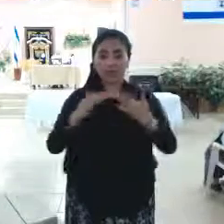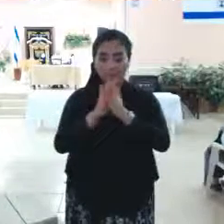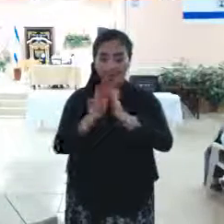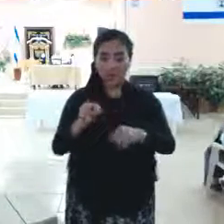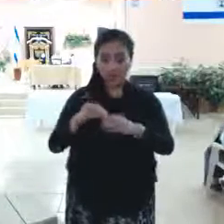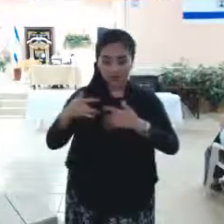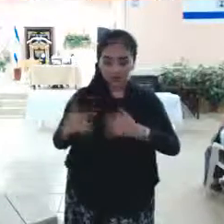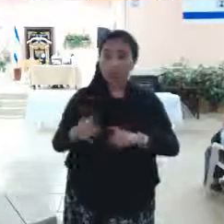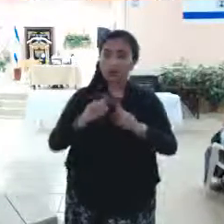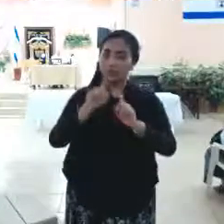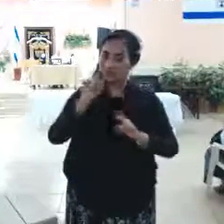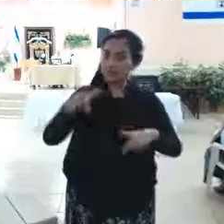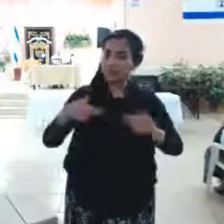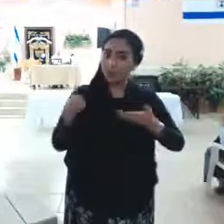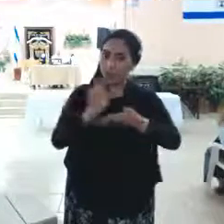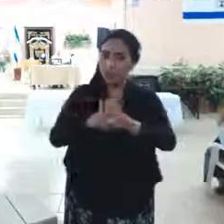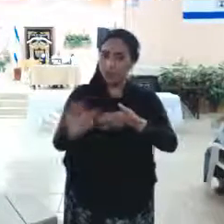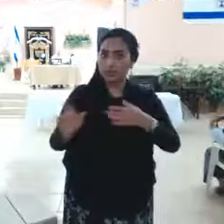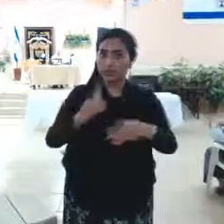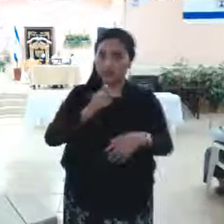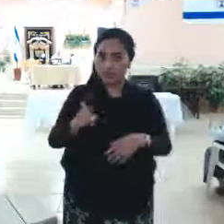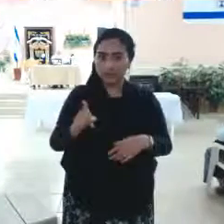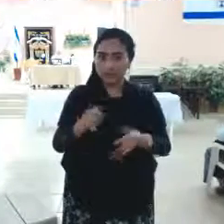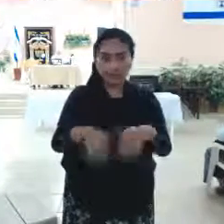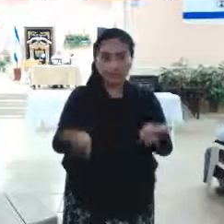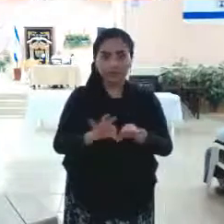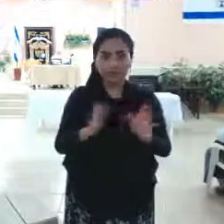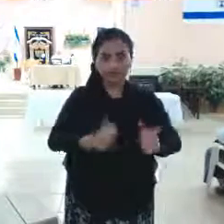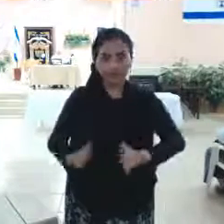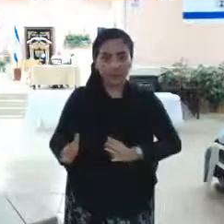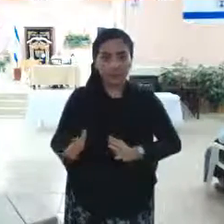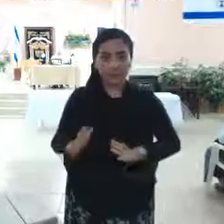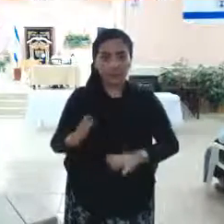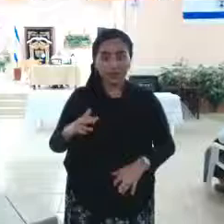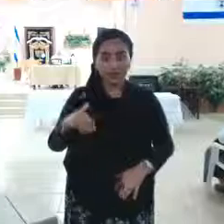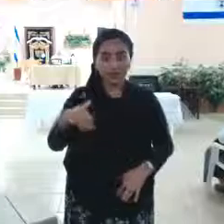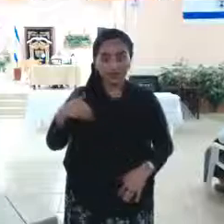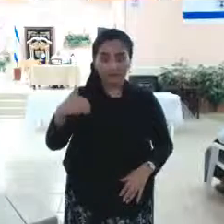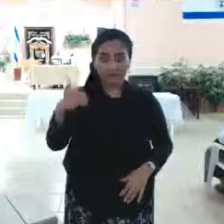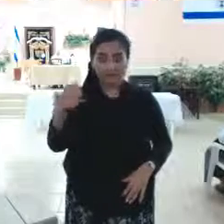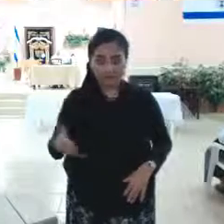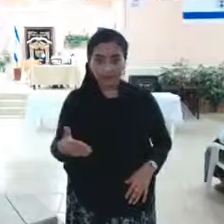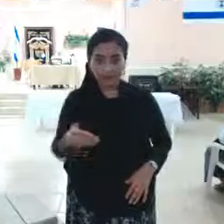Have peace in your heart. If, of course, you took it in holiness like that, just as it has to be. Then